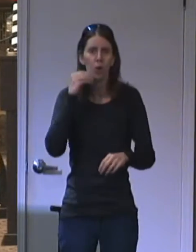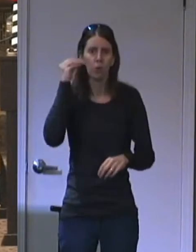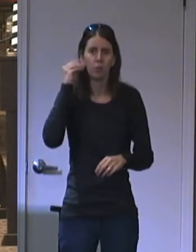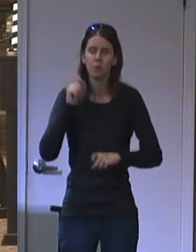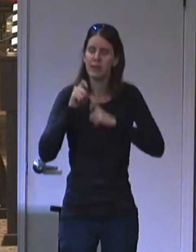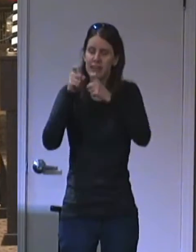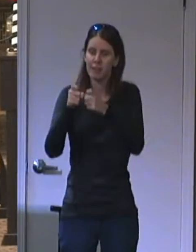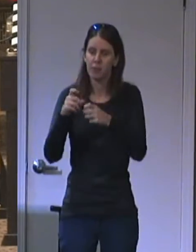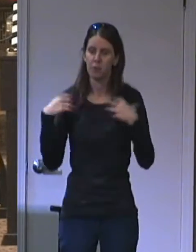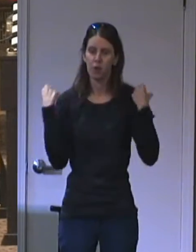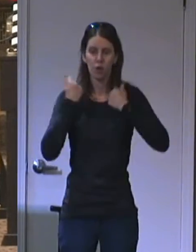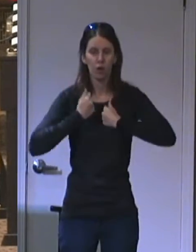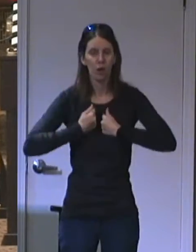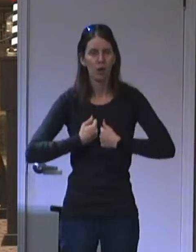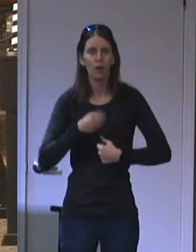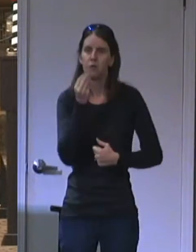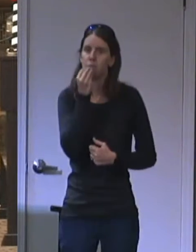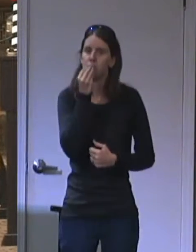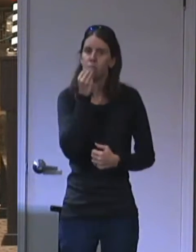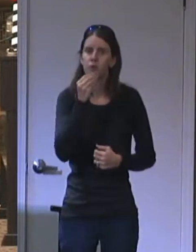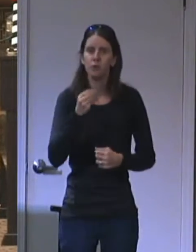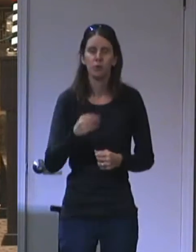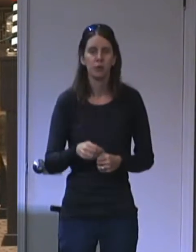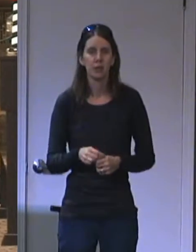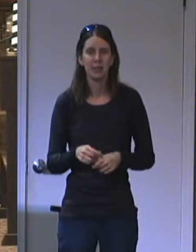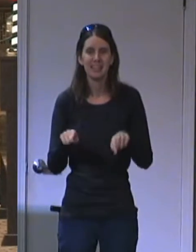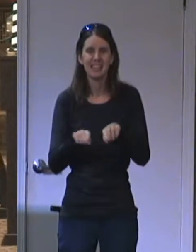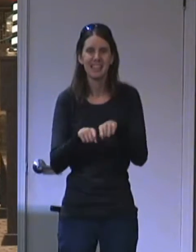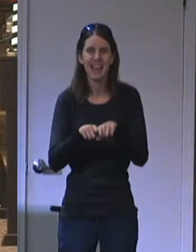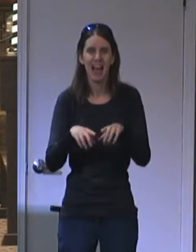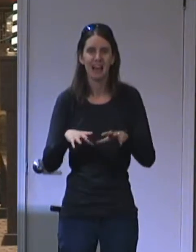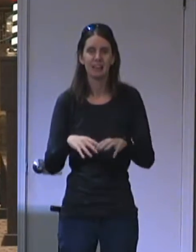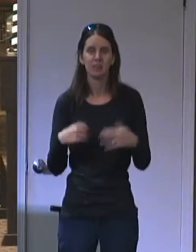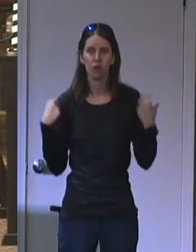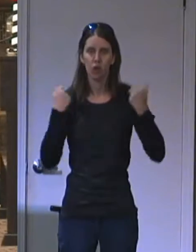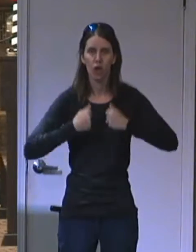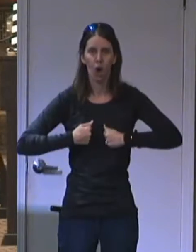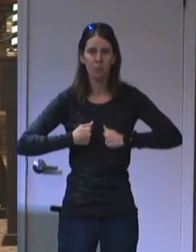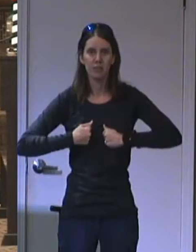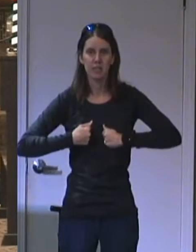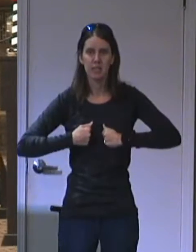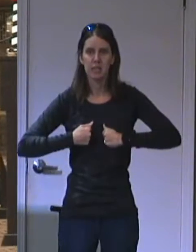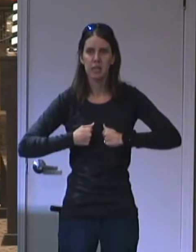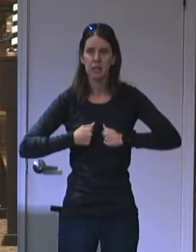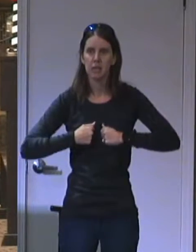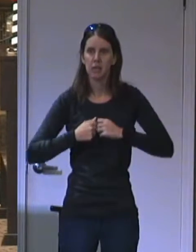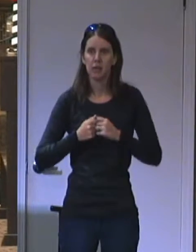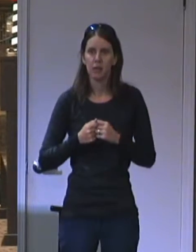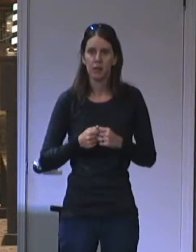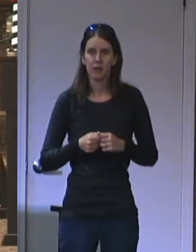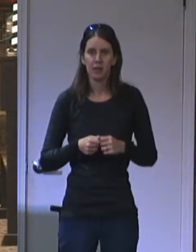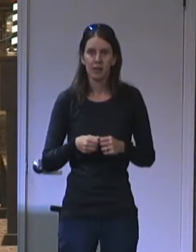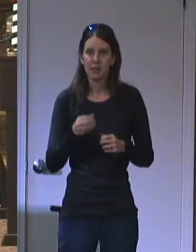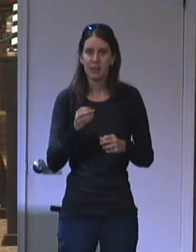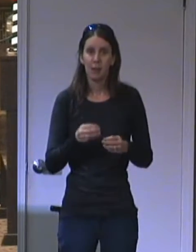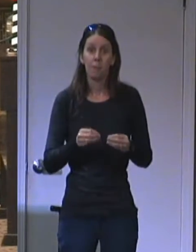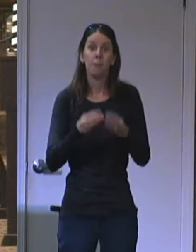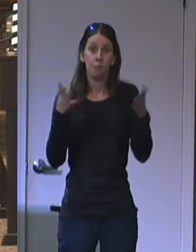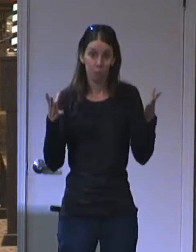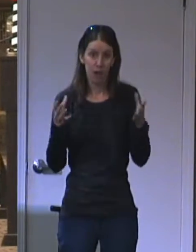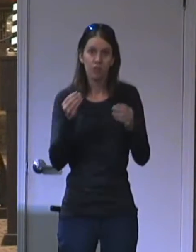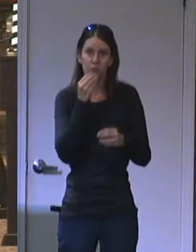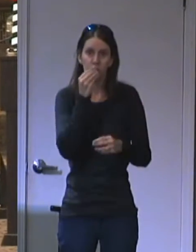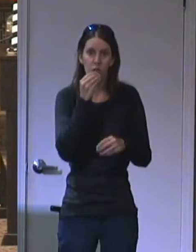food and we supplied gloves and socks and coats and you know, other food to